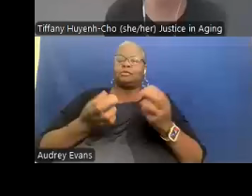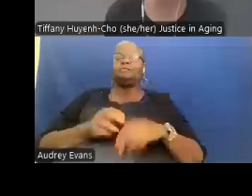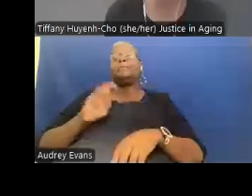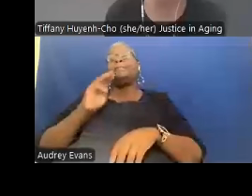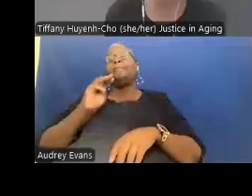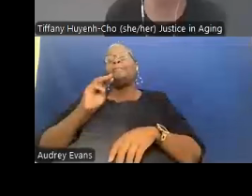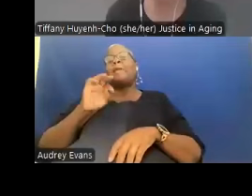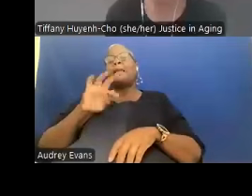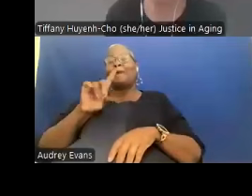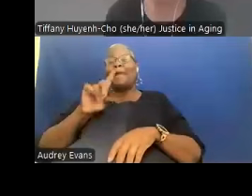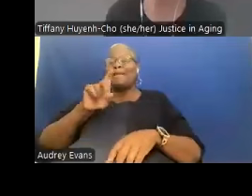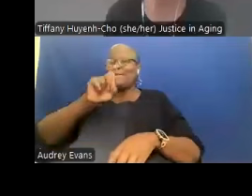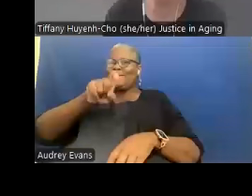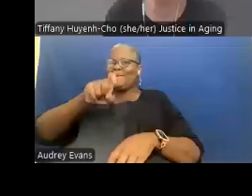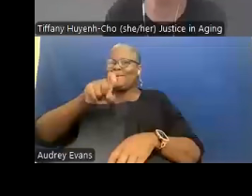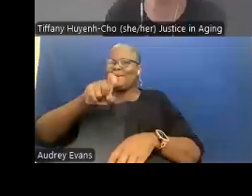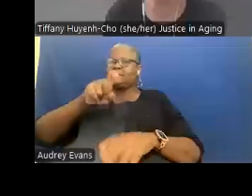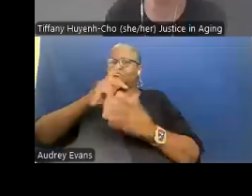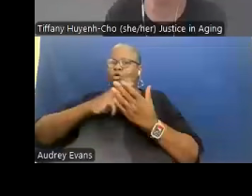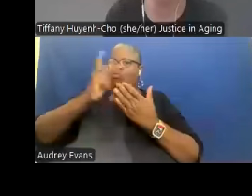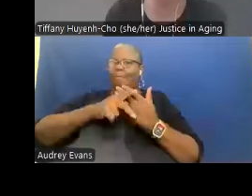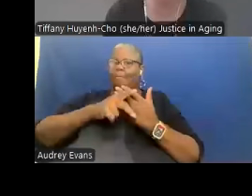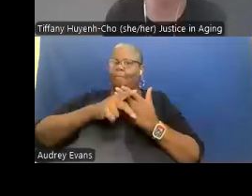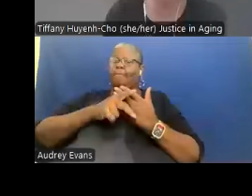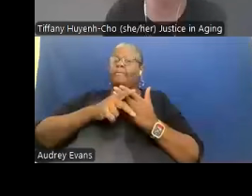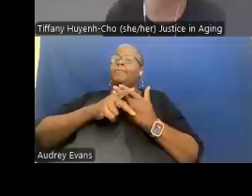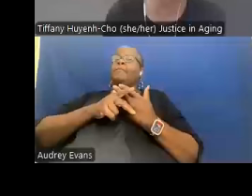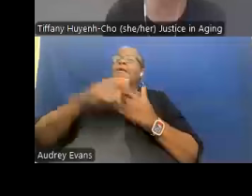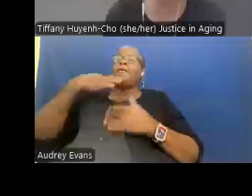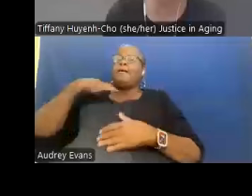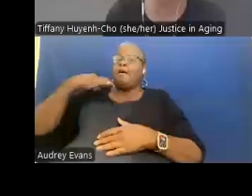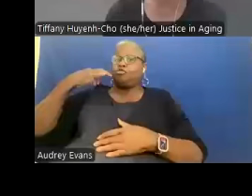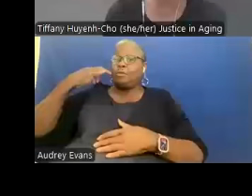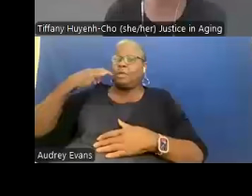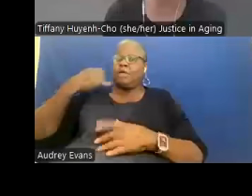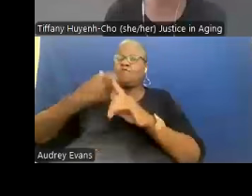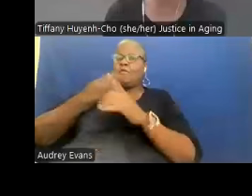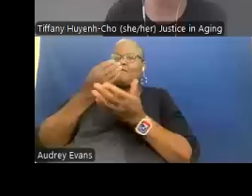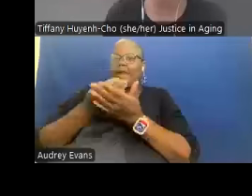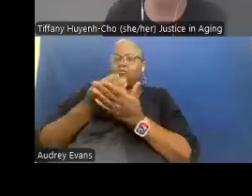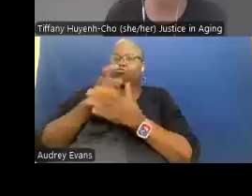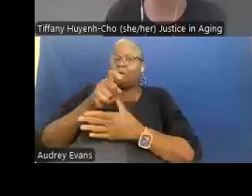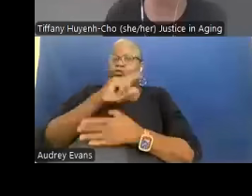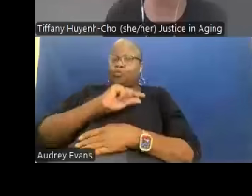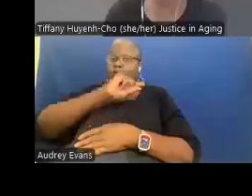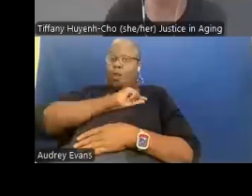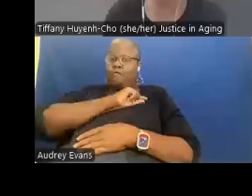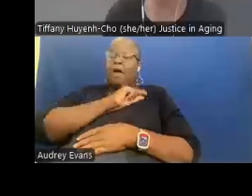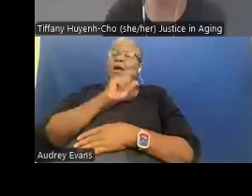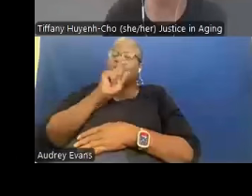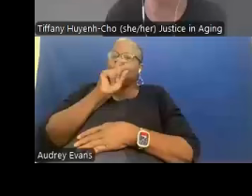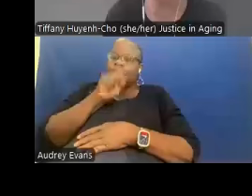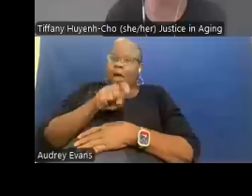Medicaid is a needs-based program, so eligibility is based on financial need. So to qualify, you